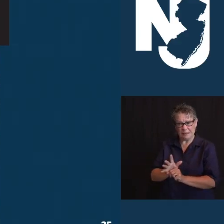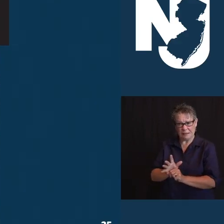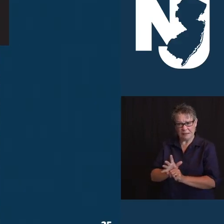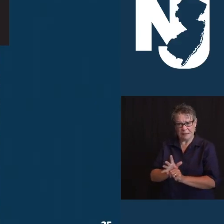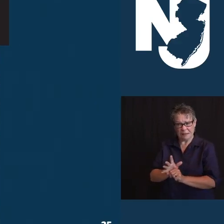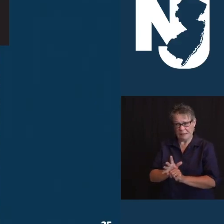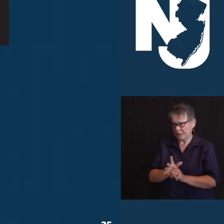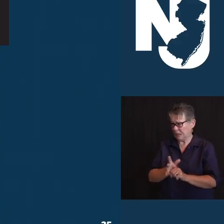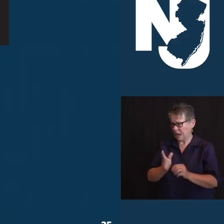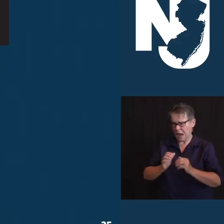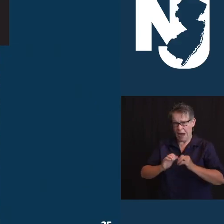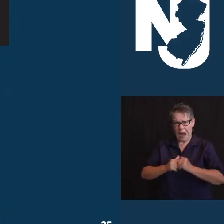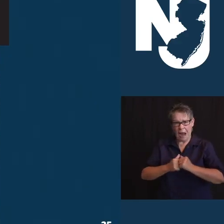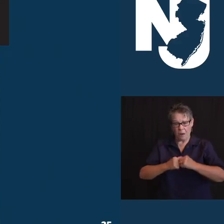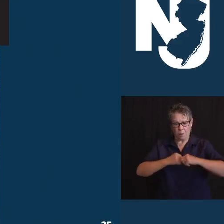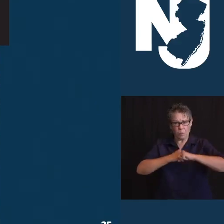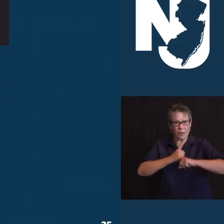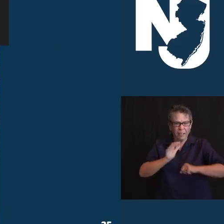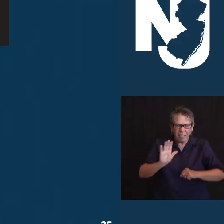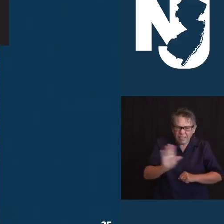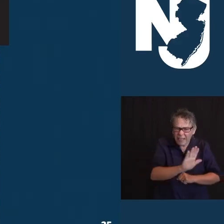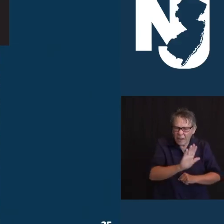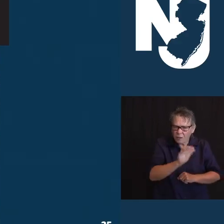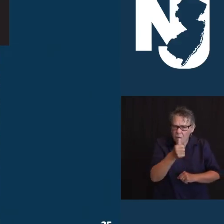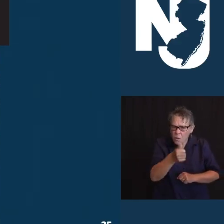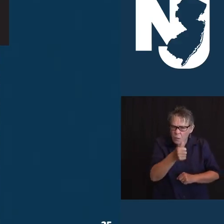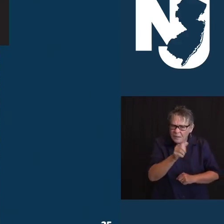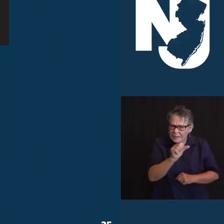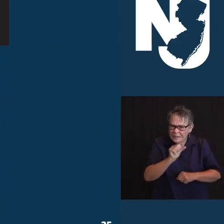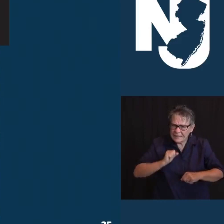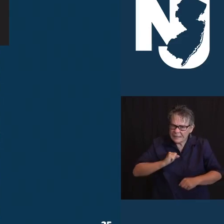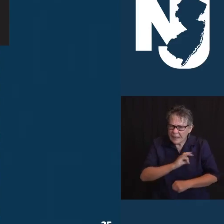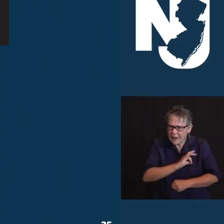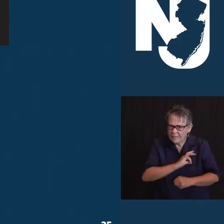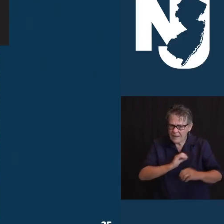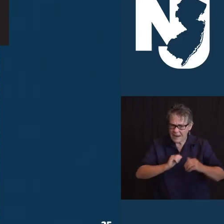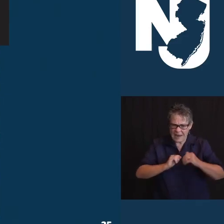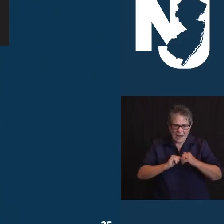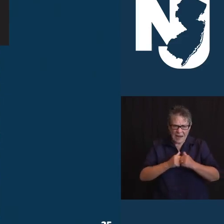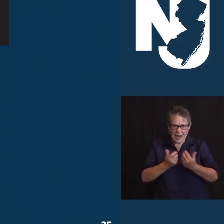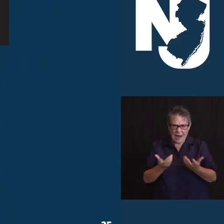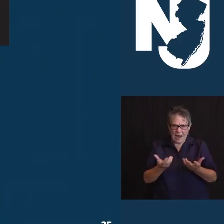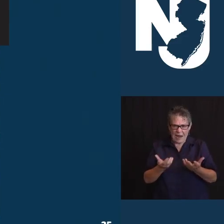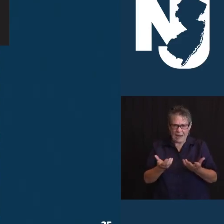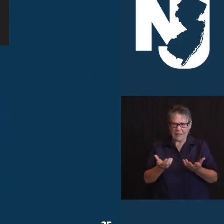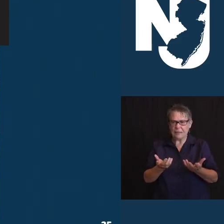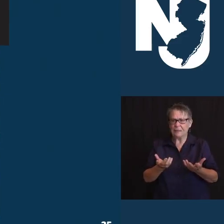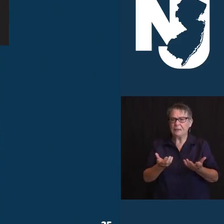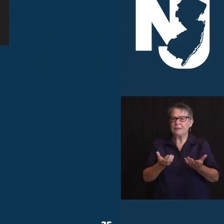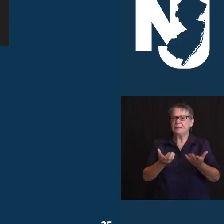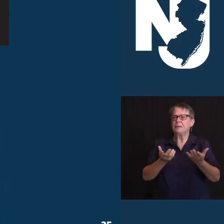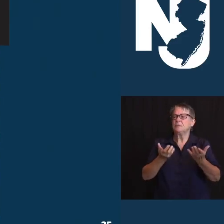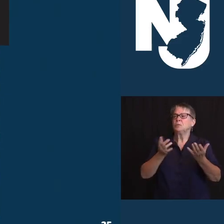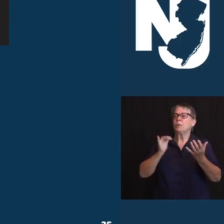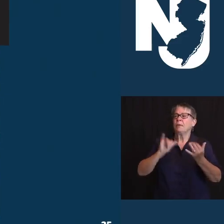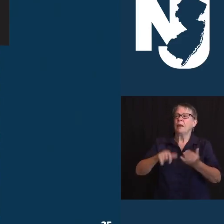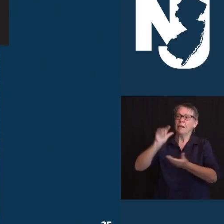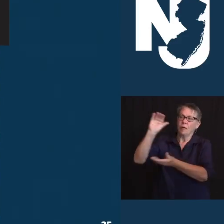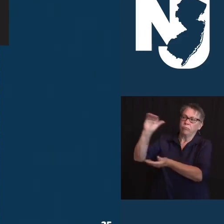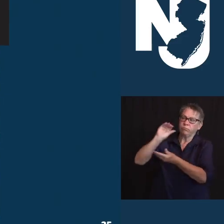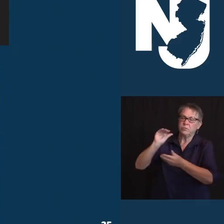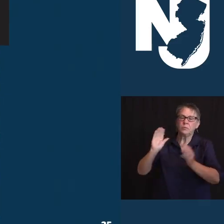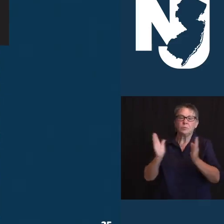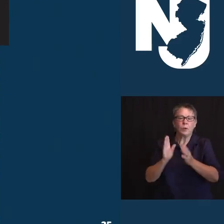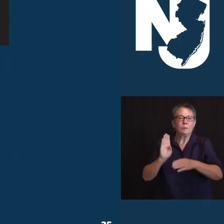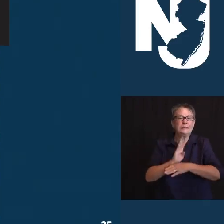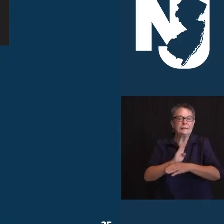EDA small business loan has allowed them to continue operations and pay their employees. The EDA's assistance has been vital to keeping